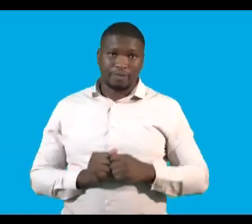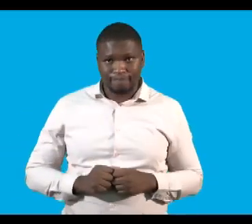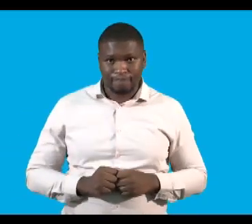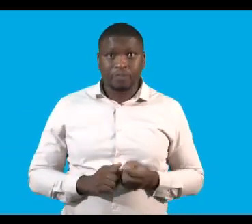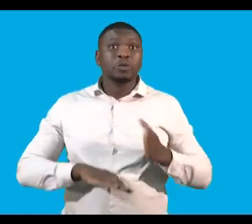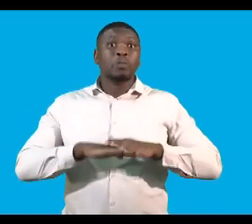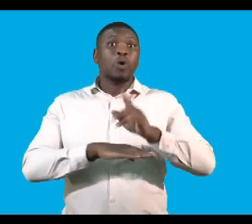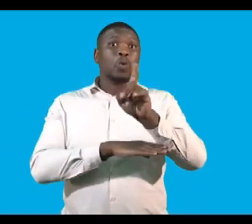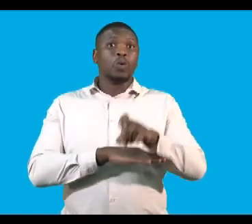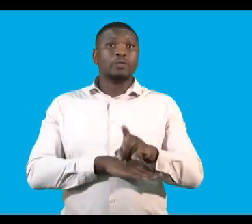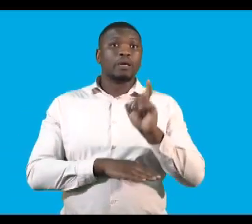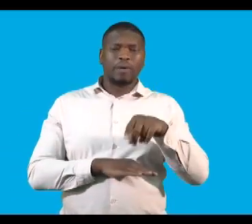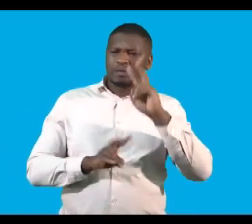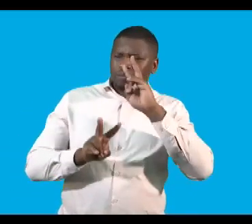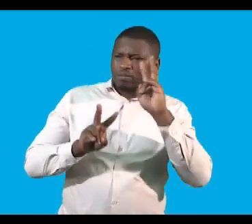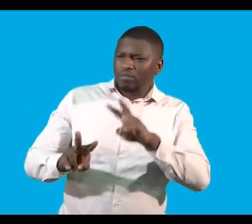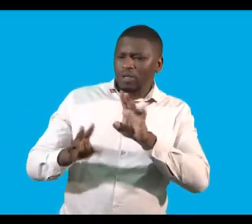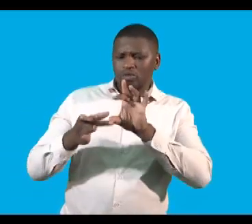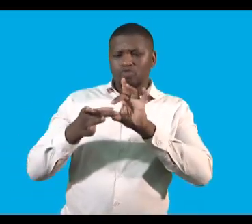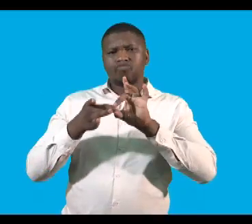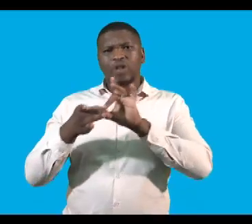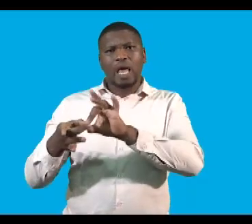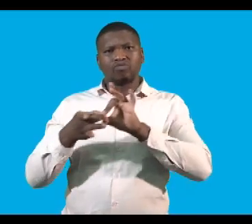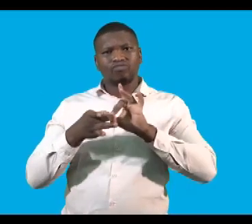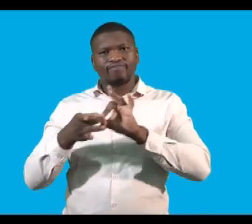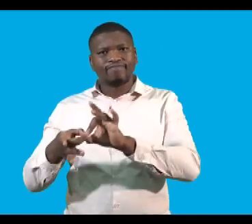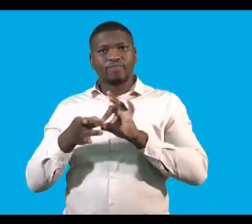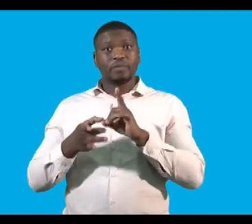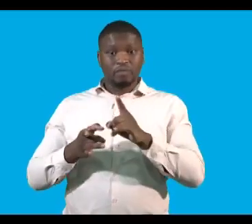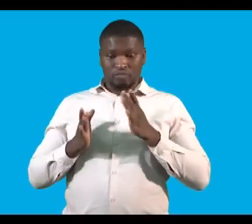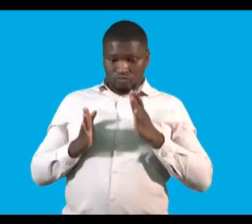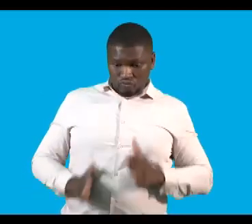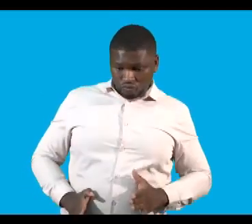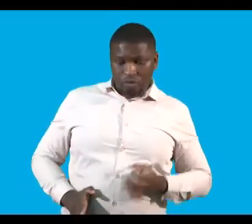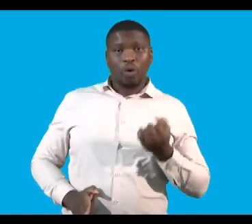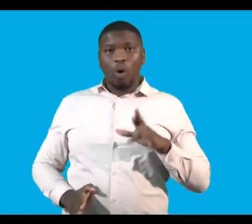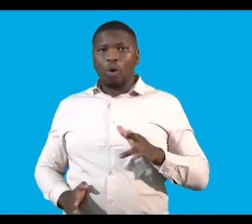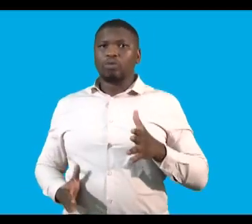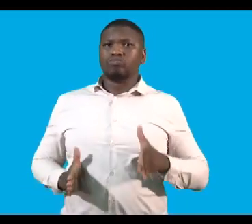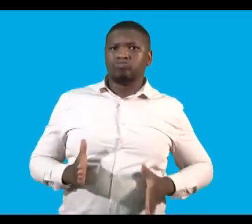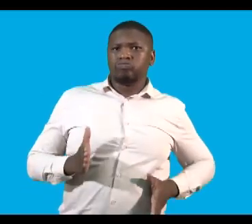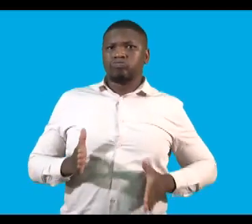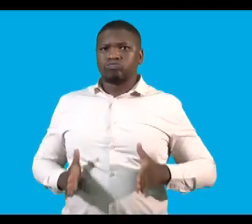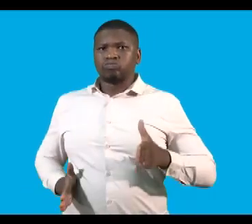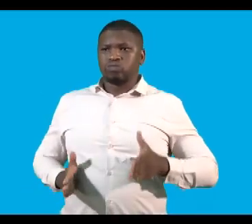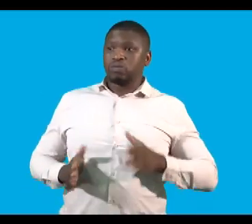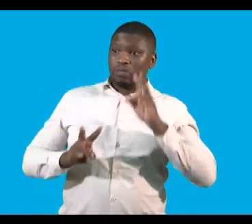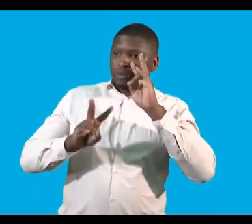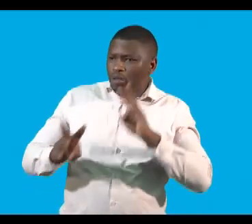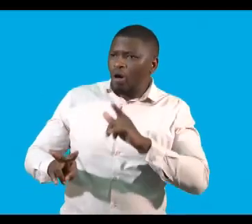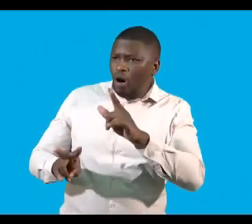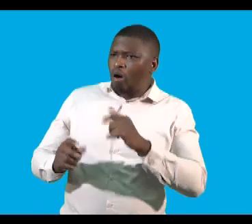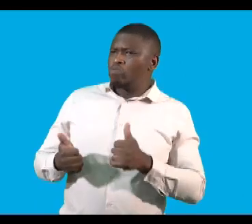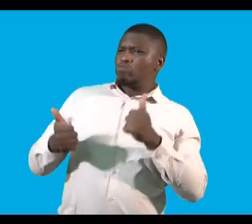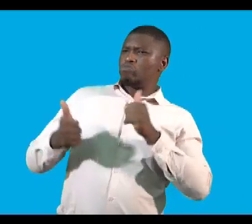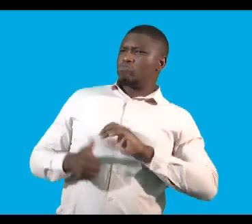questions. Look at relationships. How characters stand or move can show you if they are friends or enemies or strangers. Look